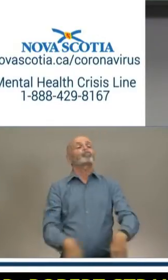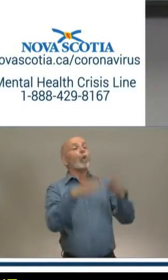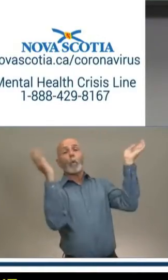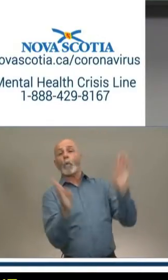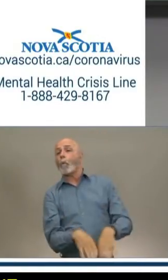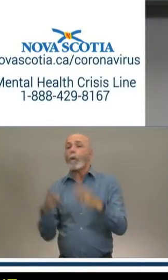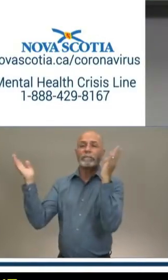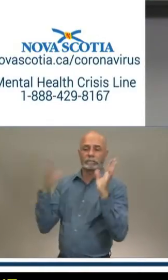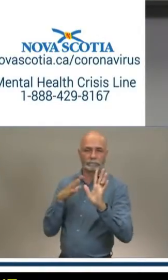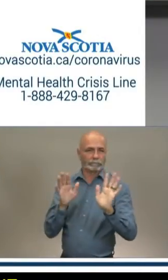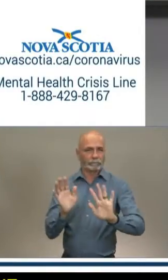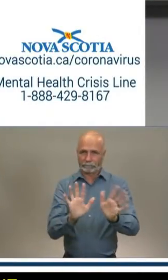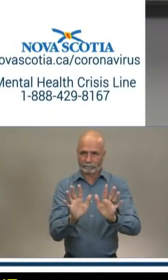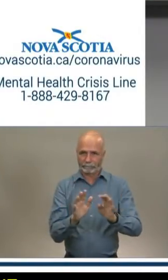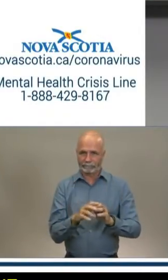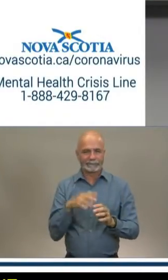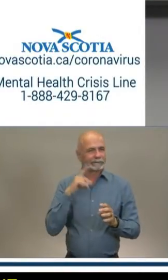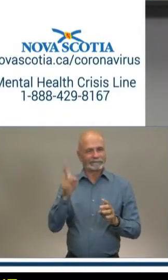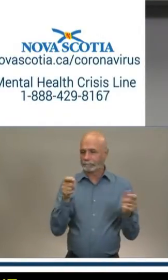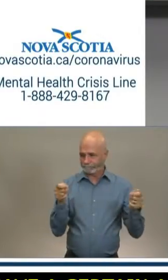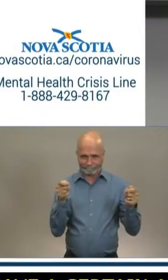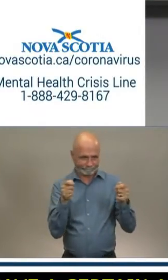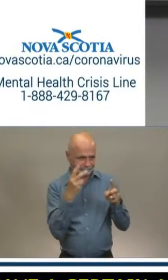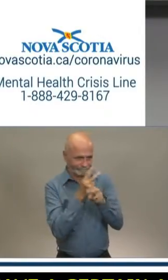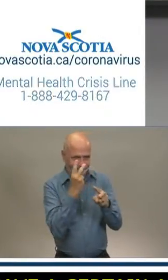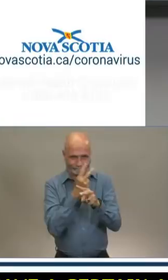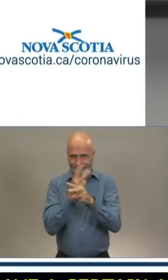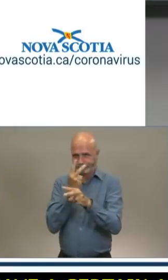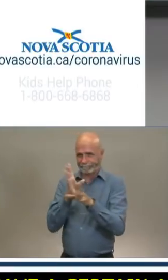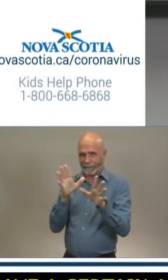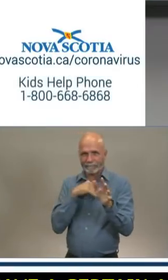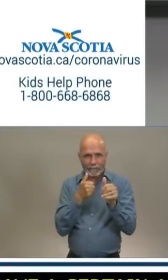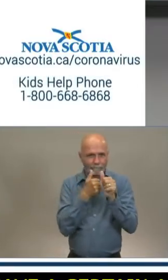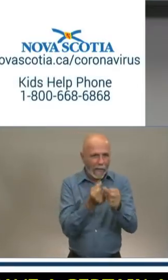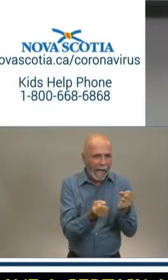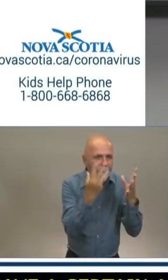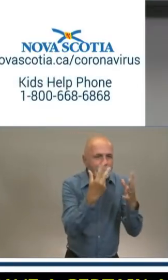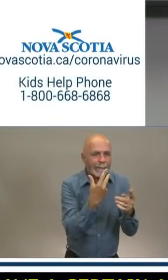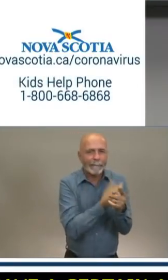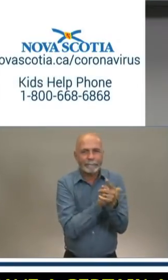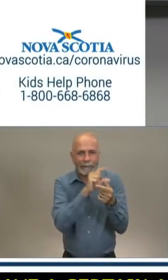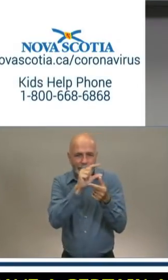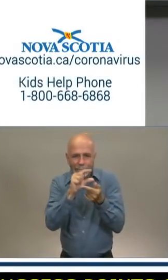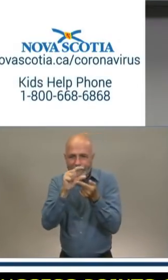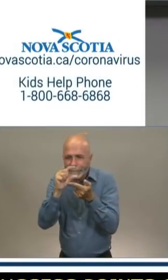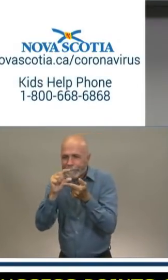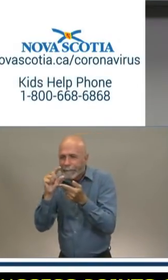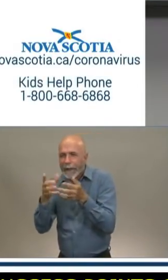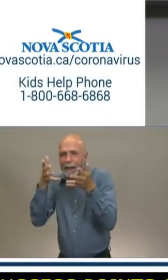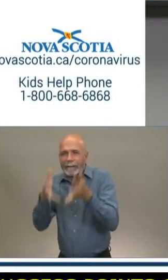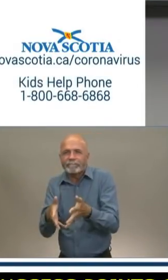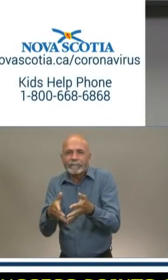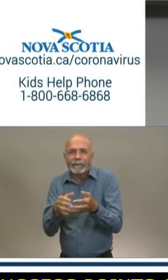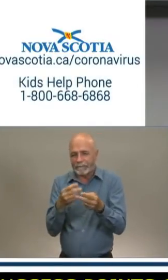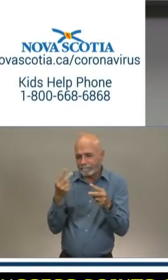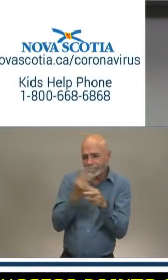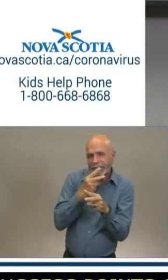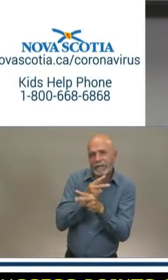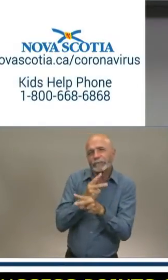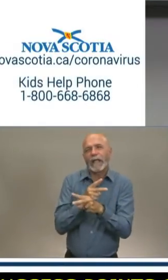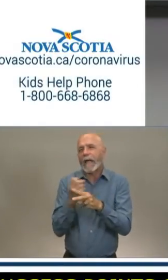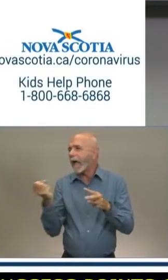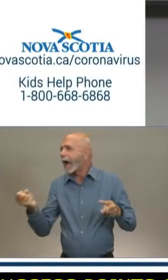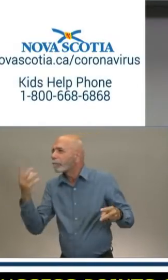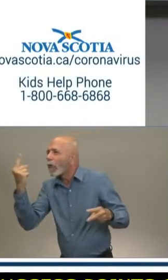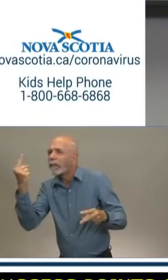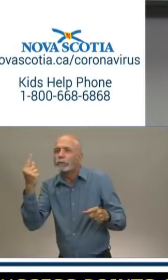have a very tightly managed system. We know exactly how much vaccine we have, where those doses are. We invite